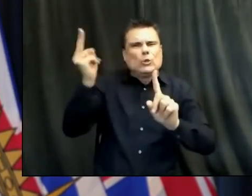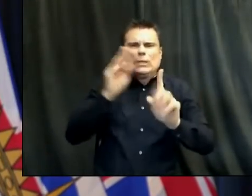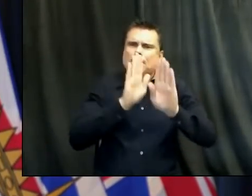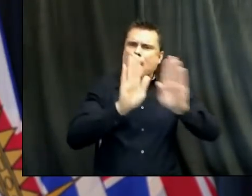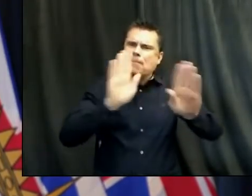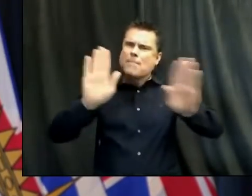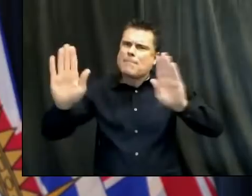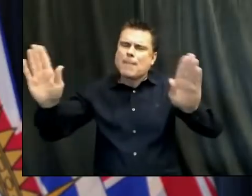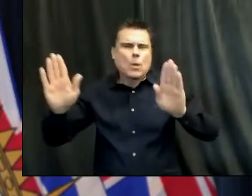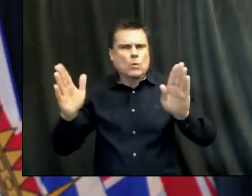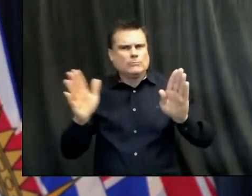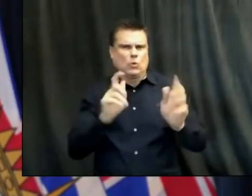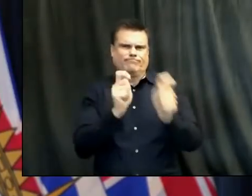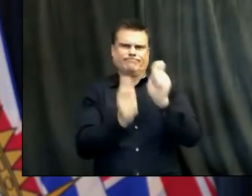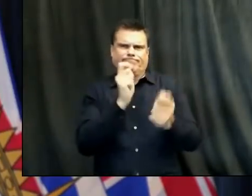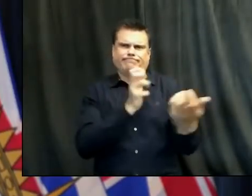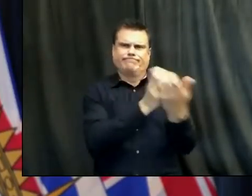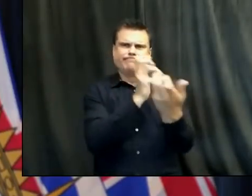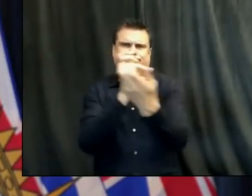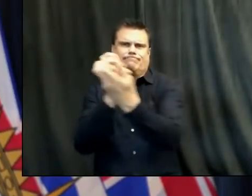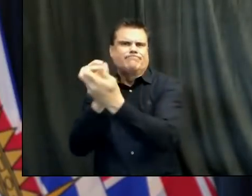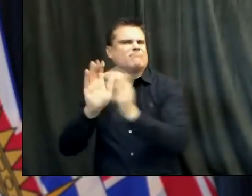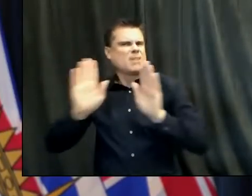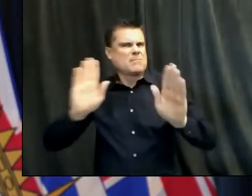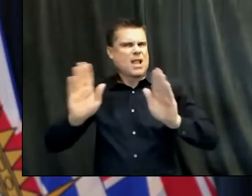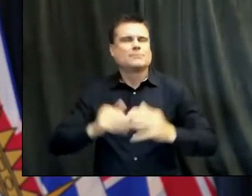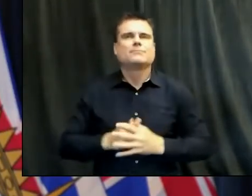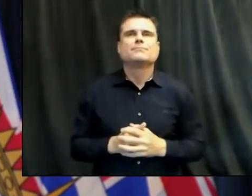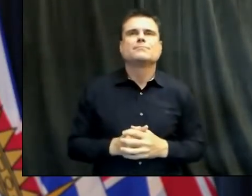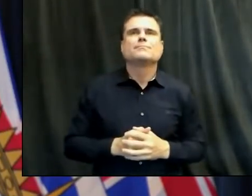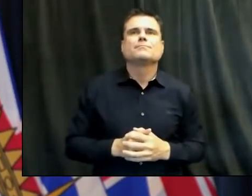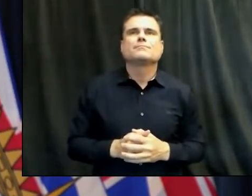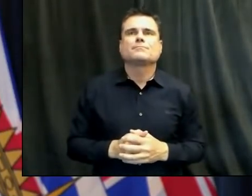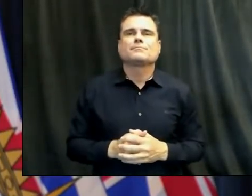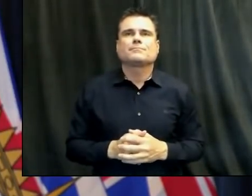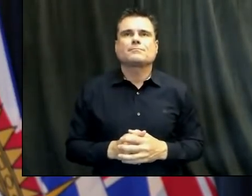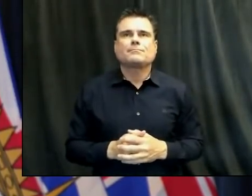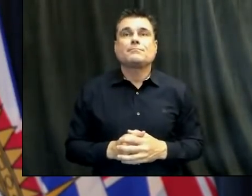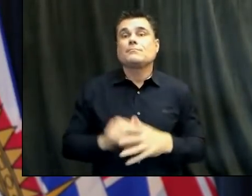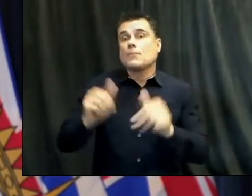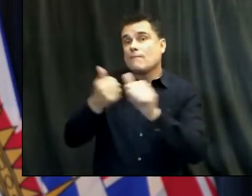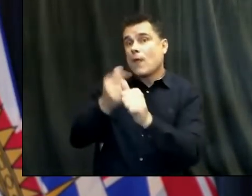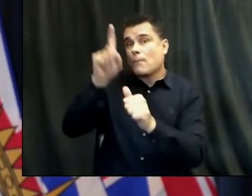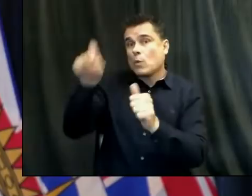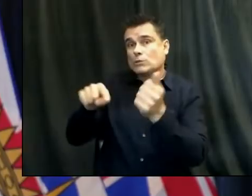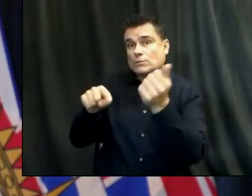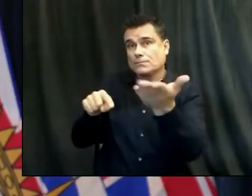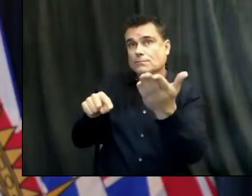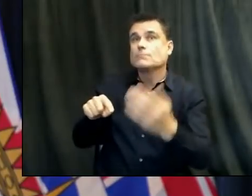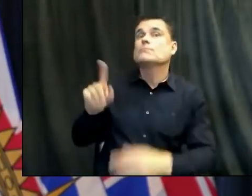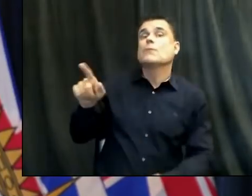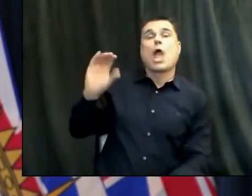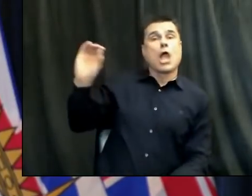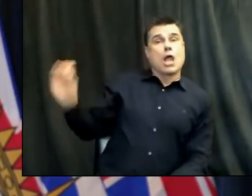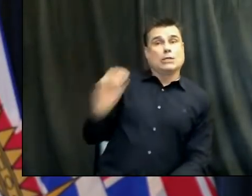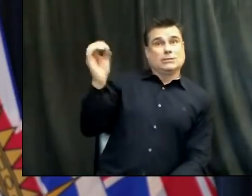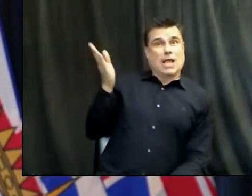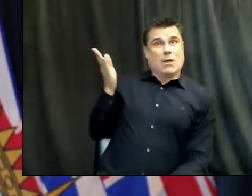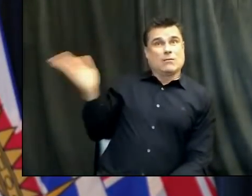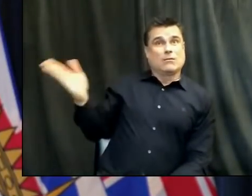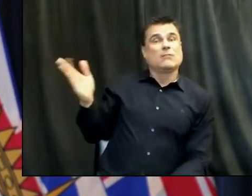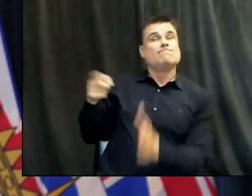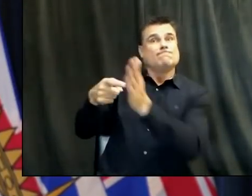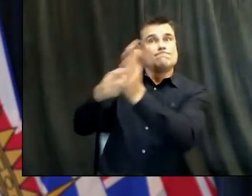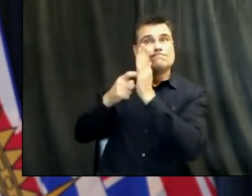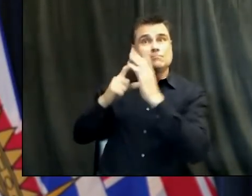in that. In Ontario, they require mask wearing from grades 4 up until grade 12. That's a clear difference. And so I'd like to get your